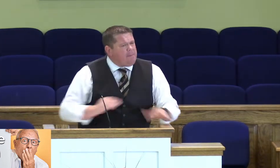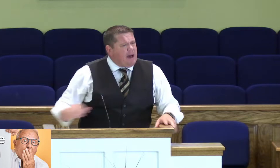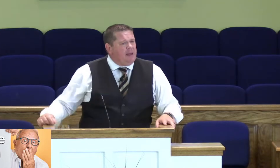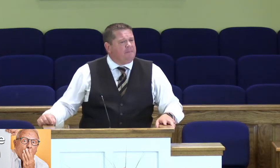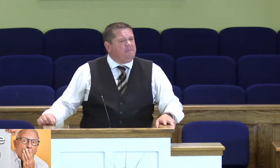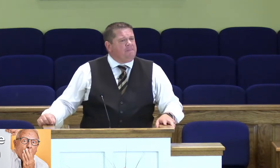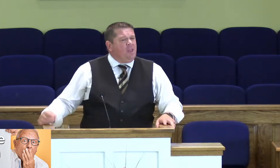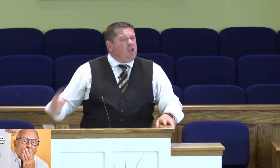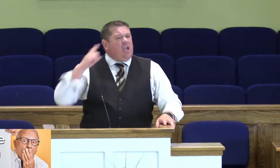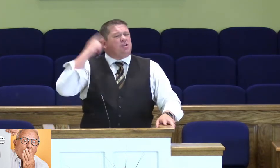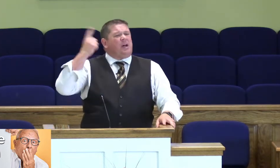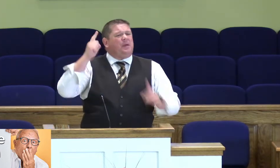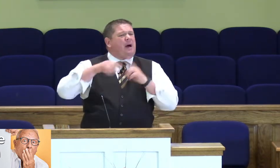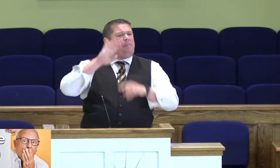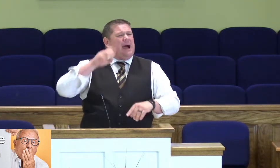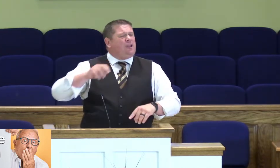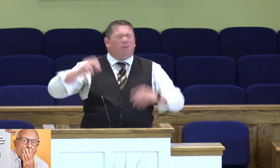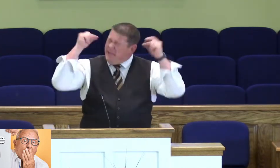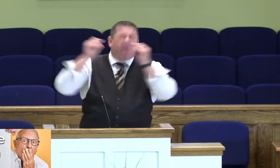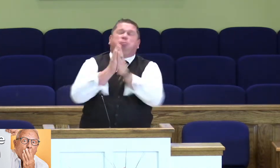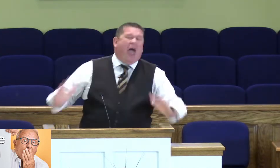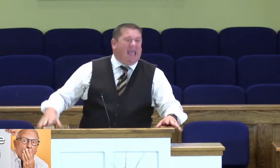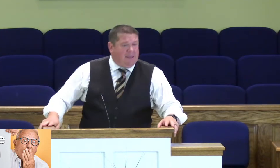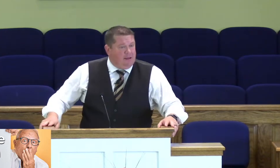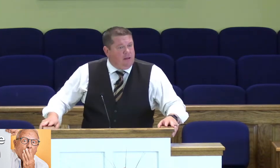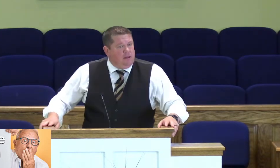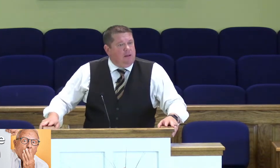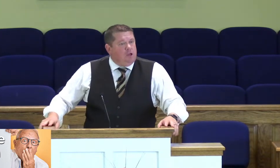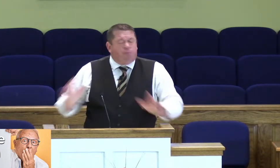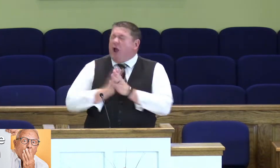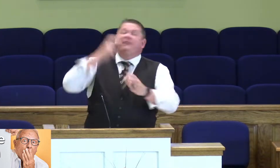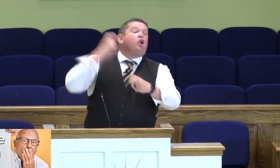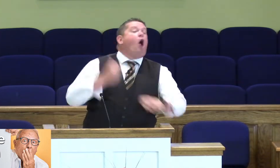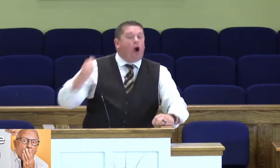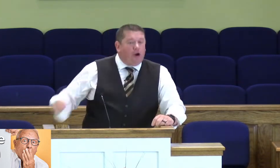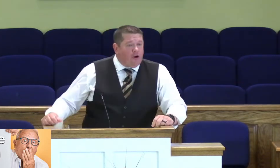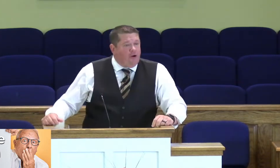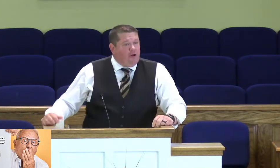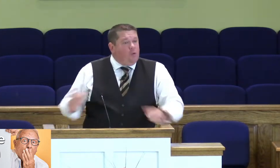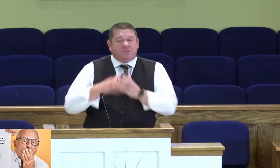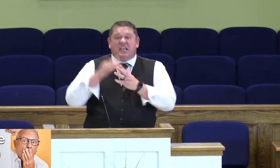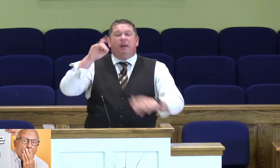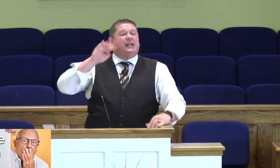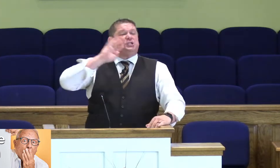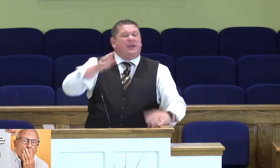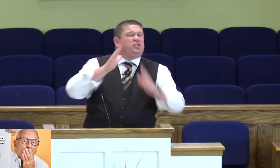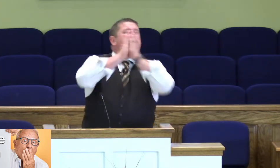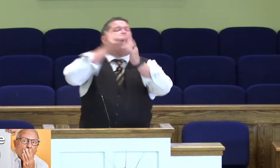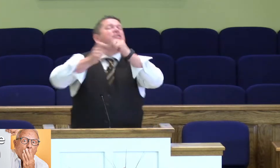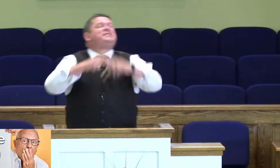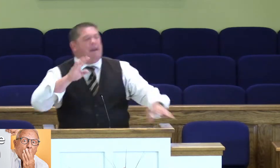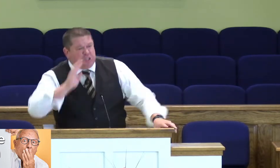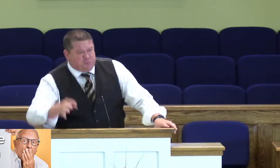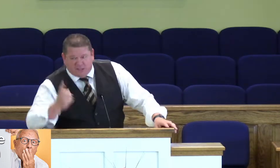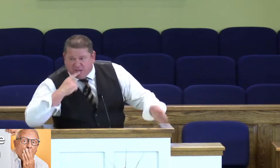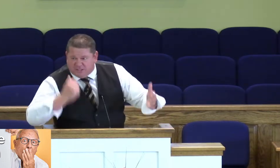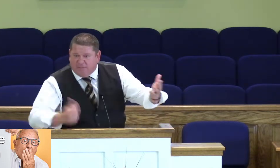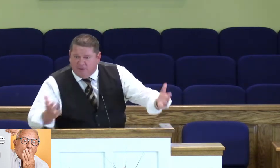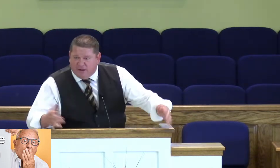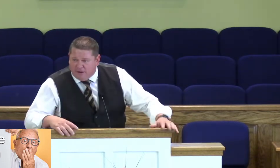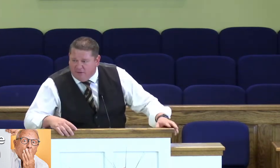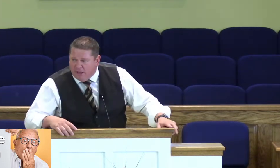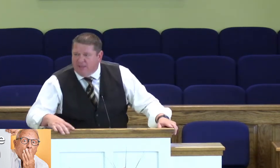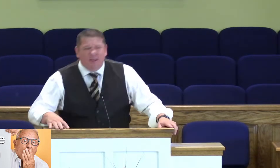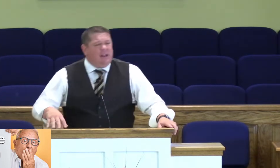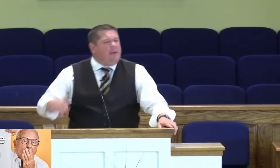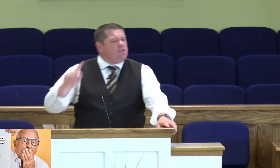start to pray about it. You hear something about Biden, you immediately pray. You pray even harder. Once again, Biden speaks, and you pray every time he speaks. Somebody say